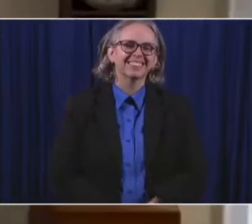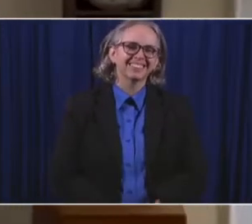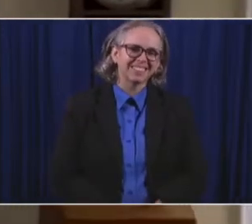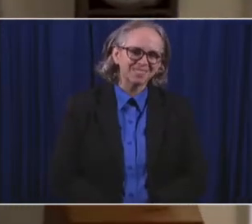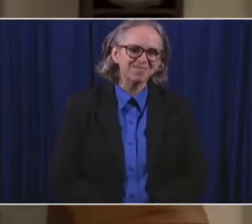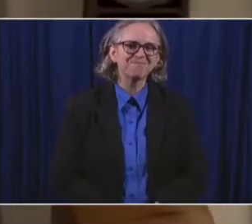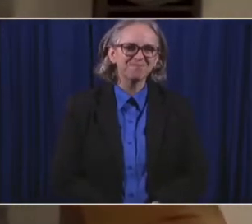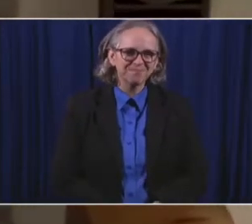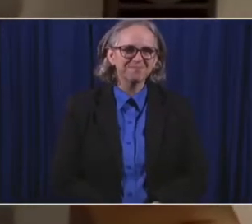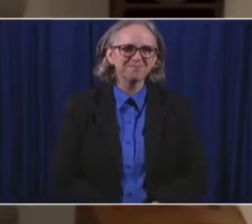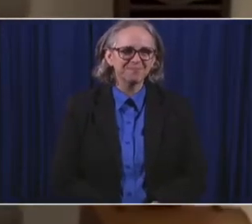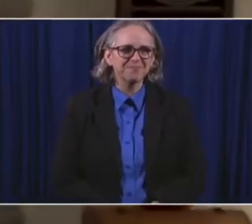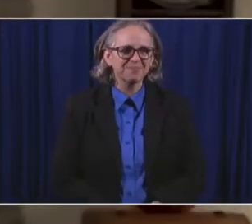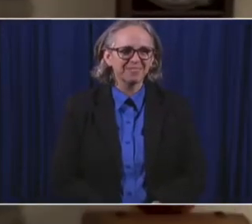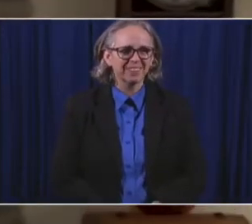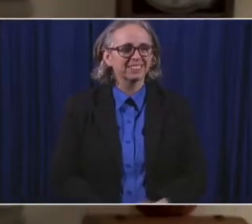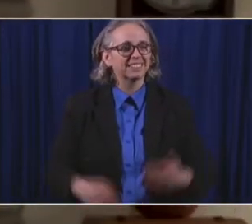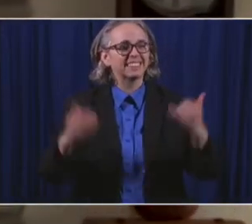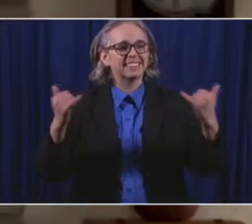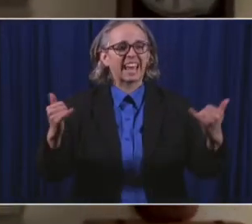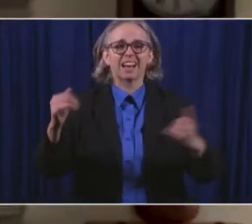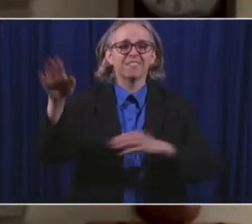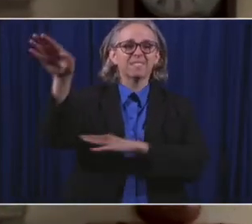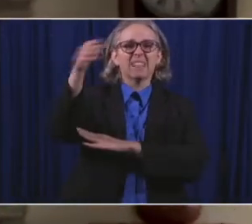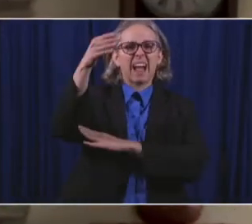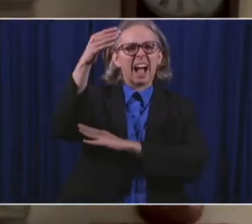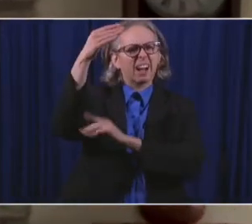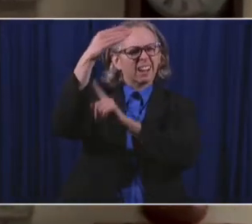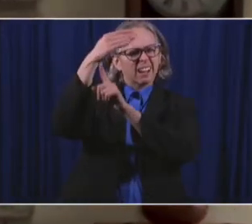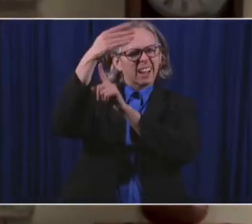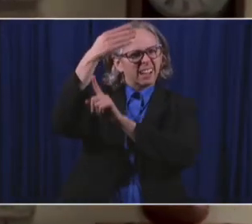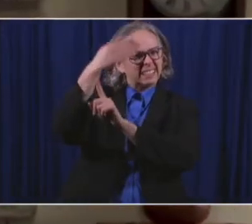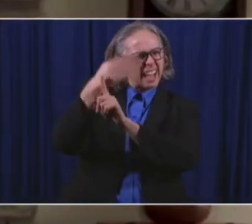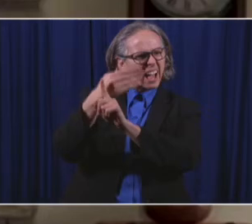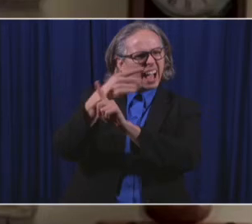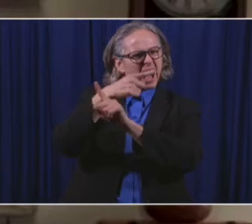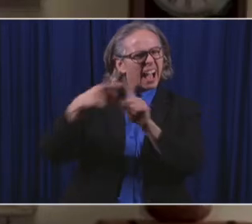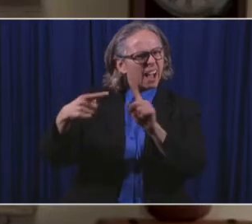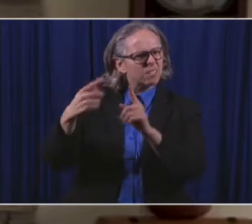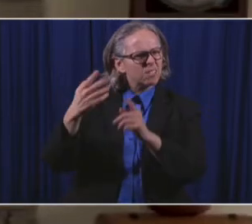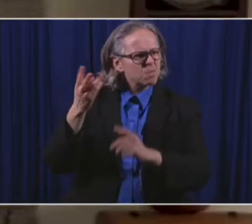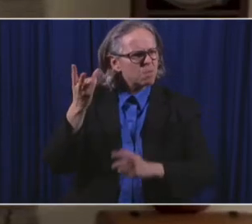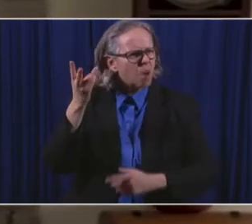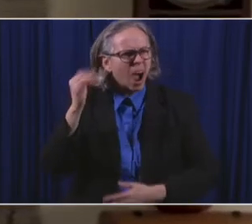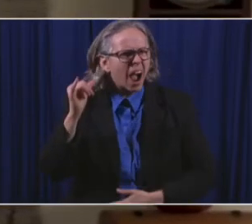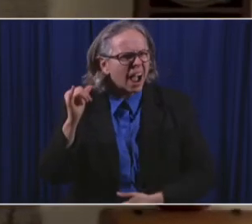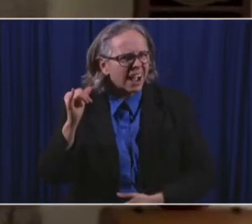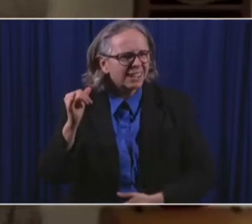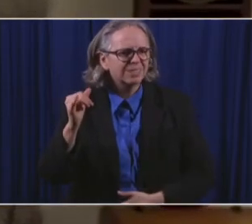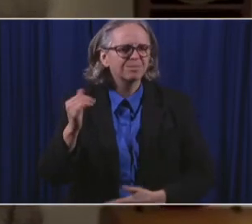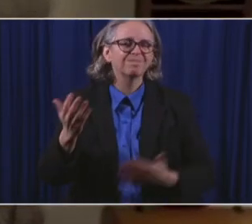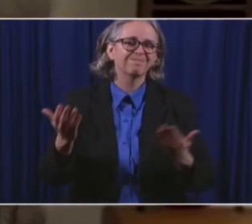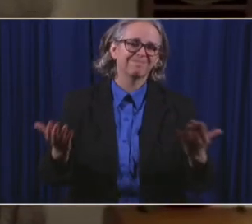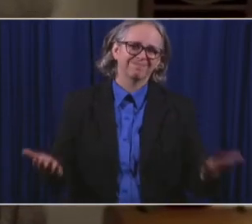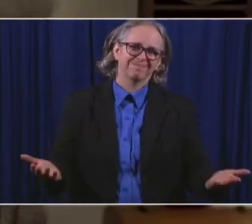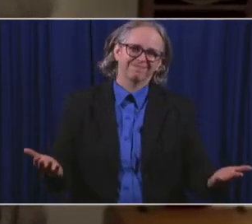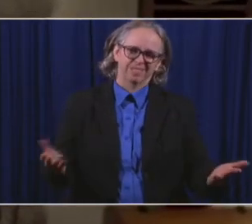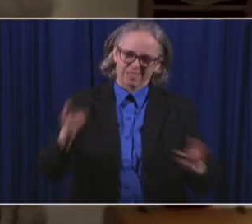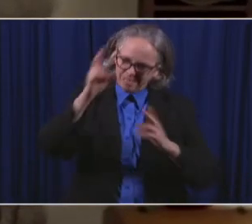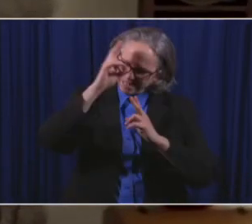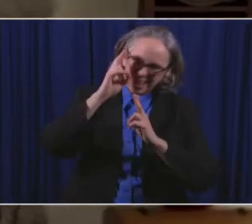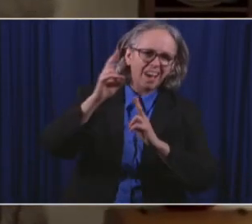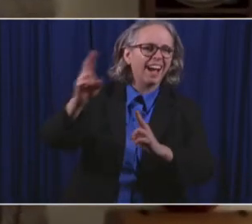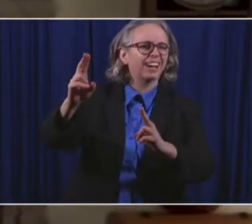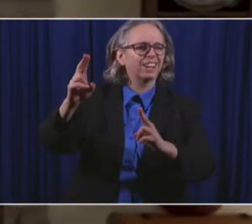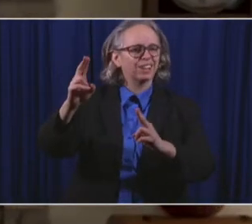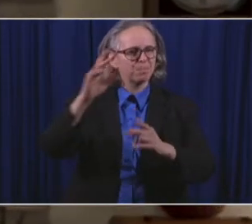Our flags are flying at half staff throughout the state today in honor and remembrance of those